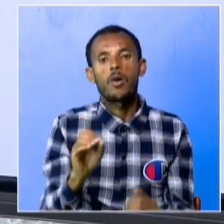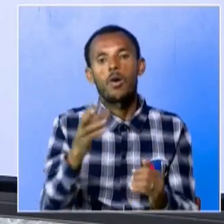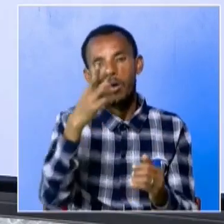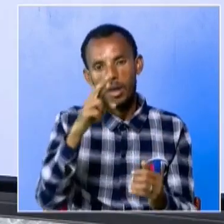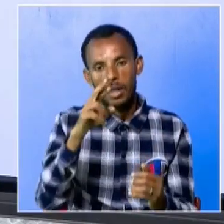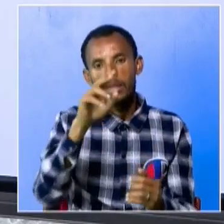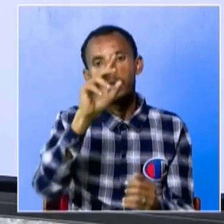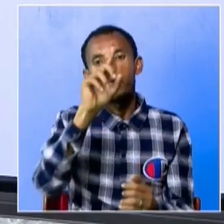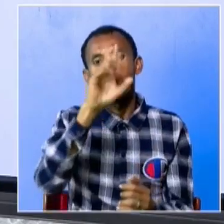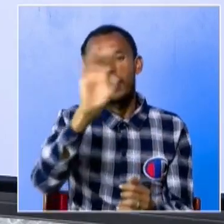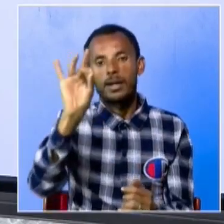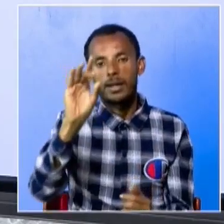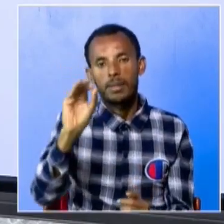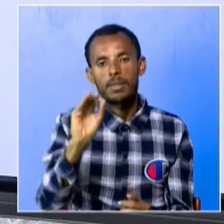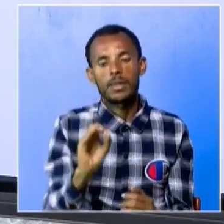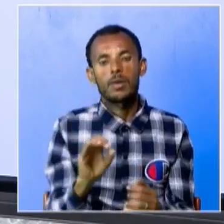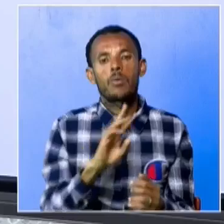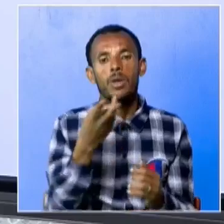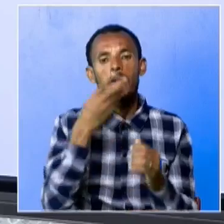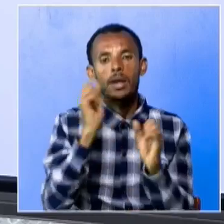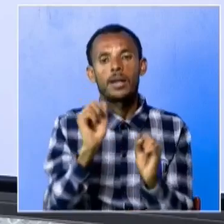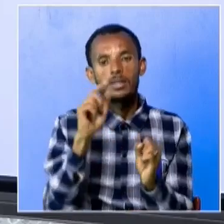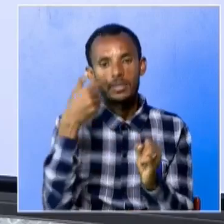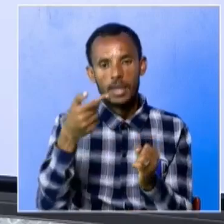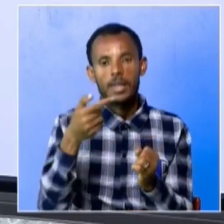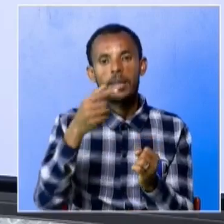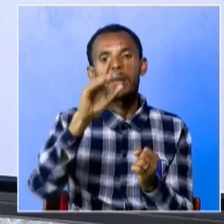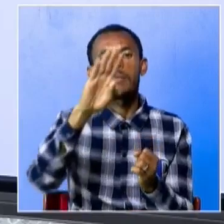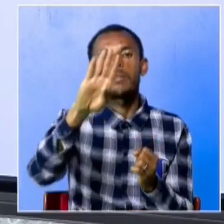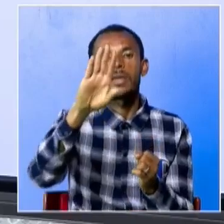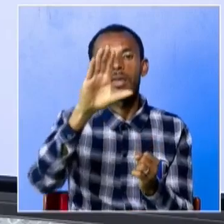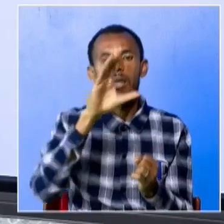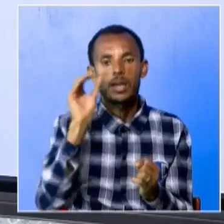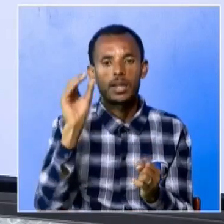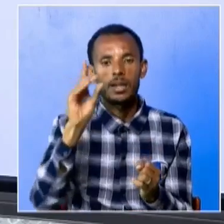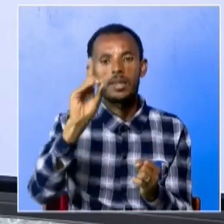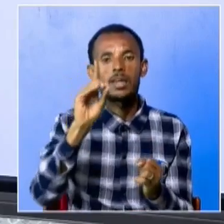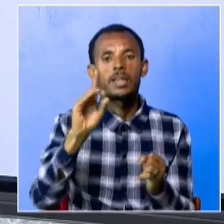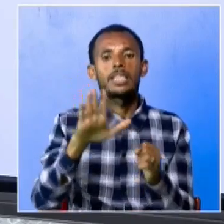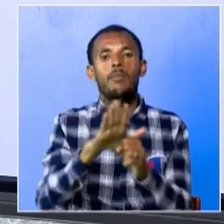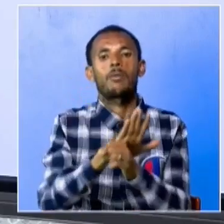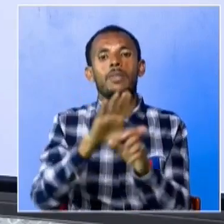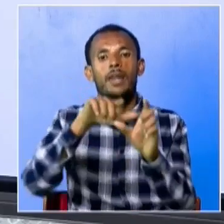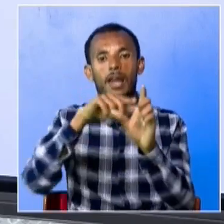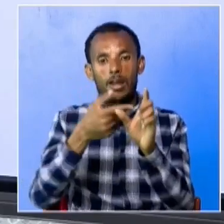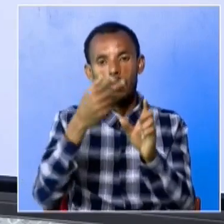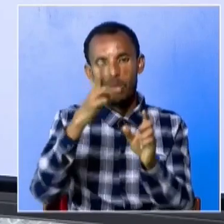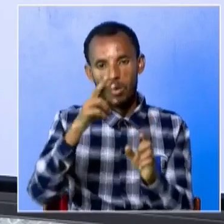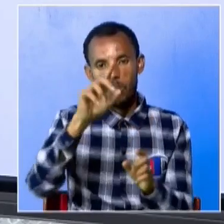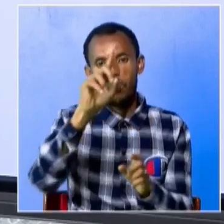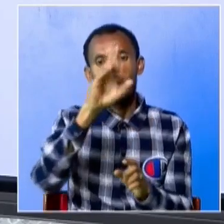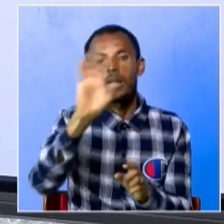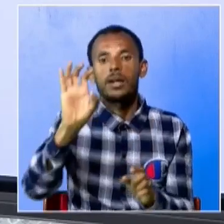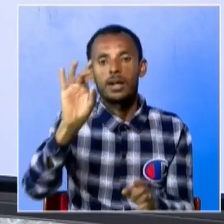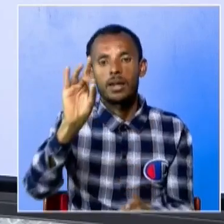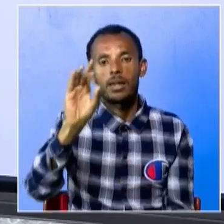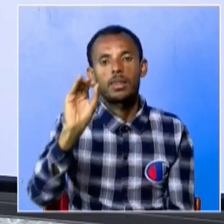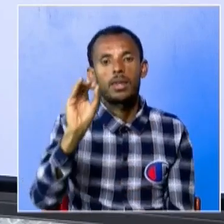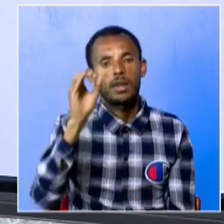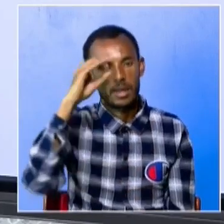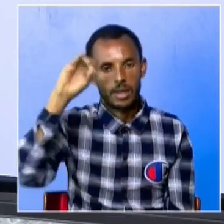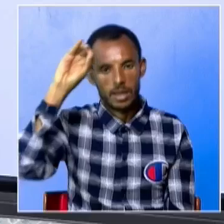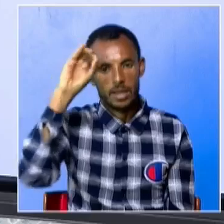180 degree. So that you can say that B and D are supplementary angles, right?